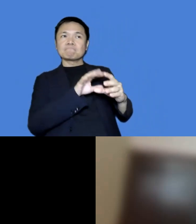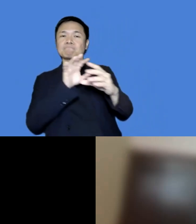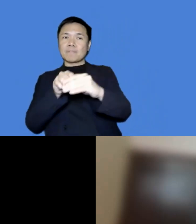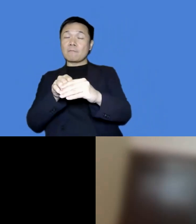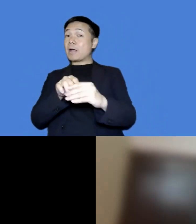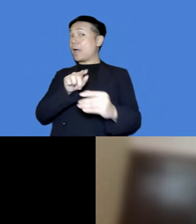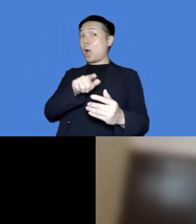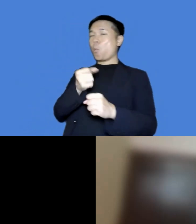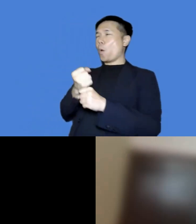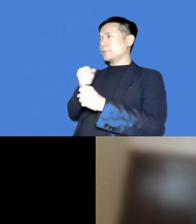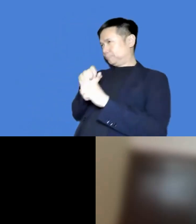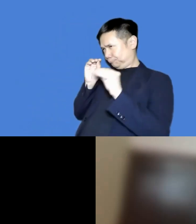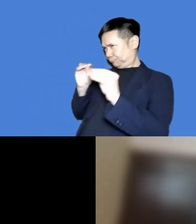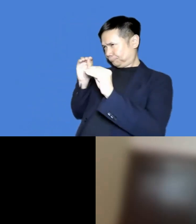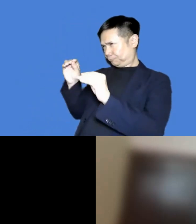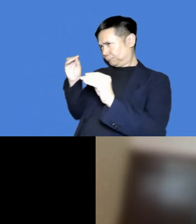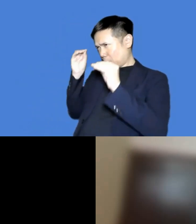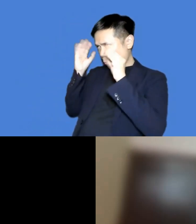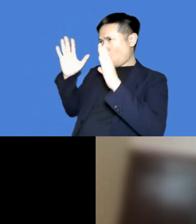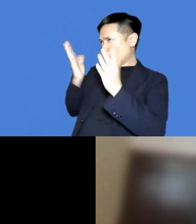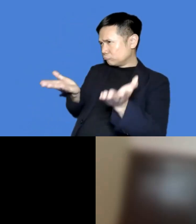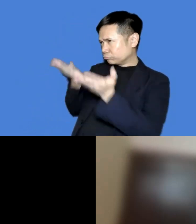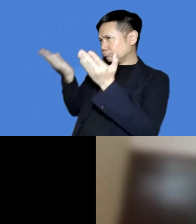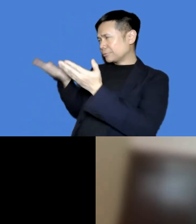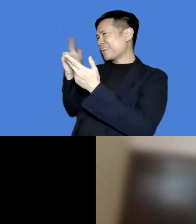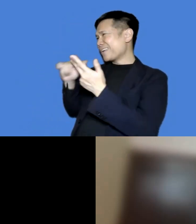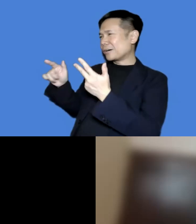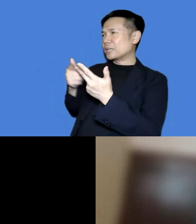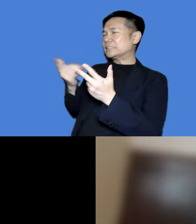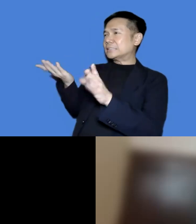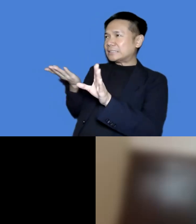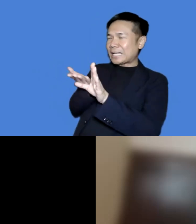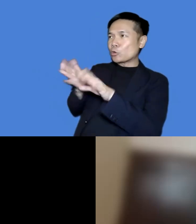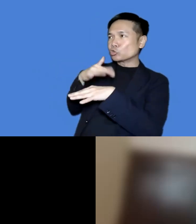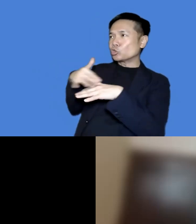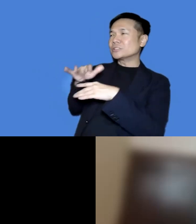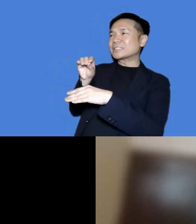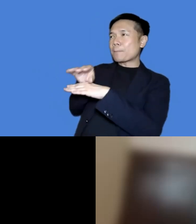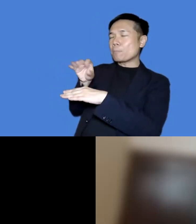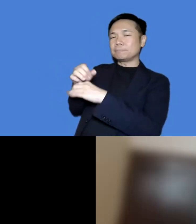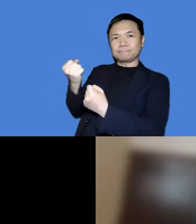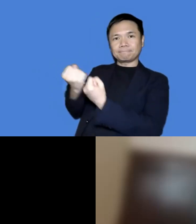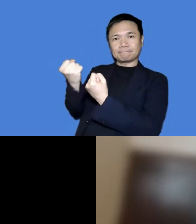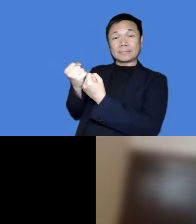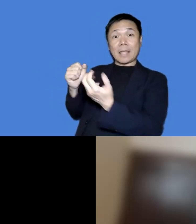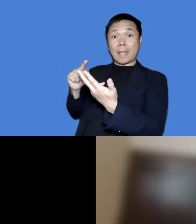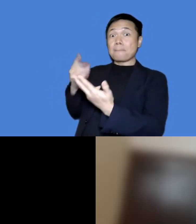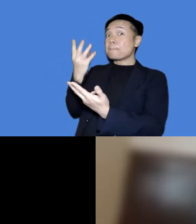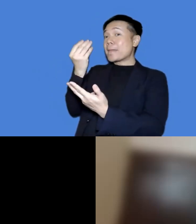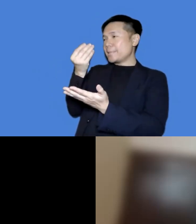education, representation, capacity building, psychosocial support, and financial